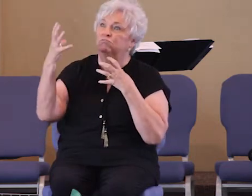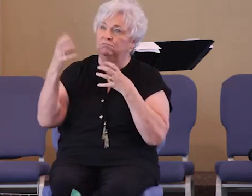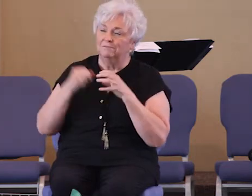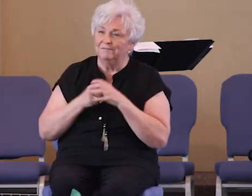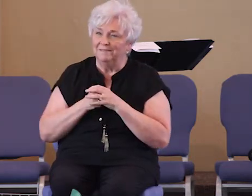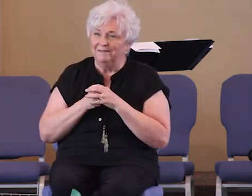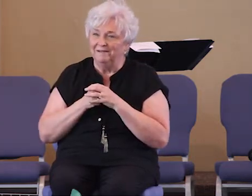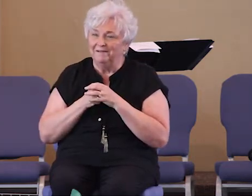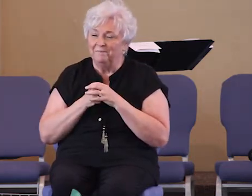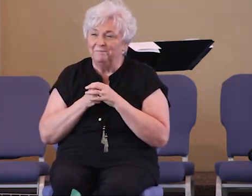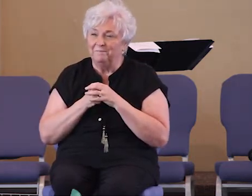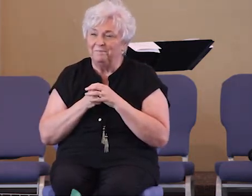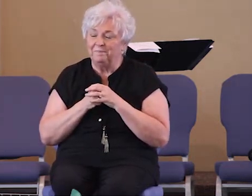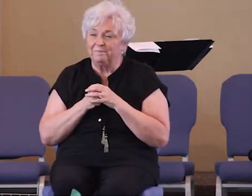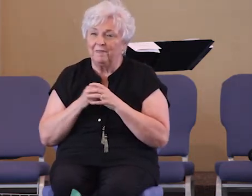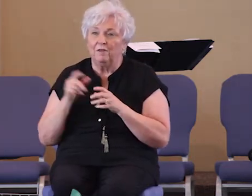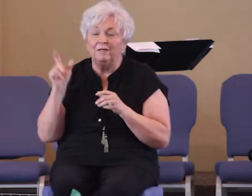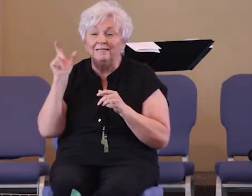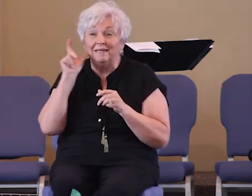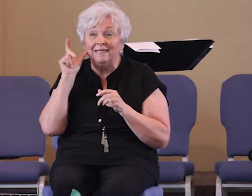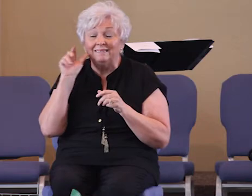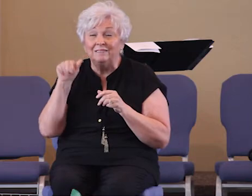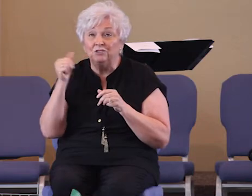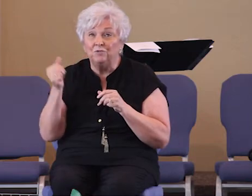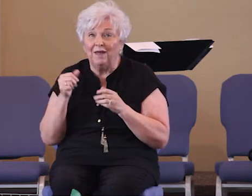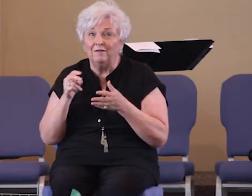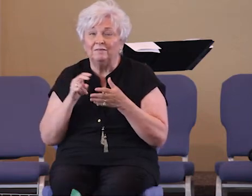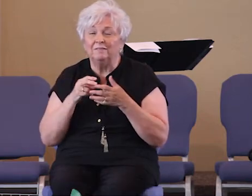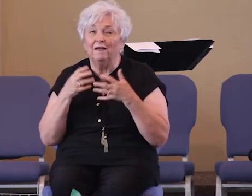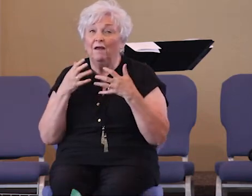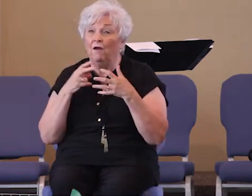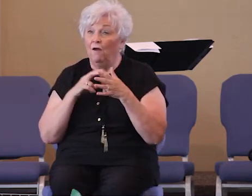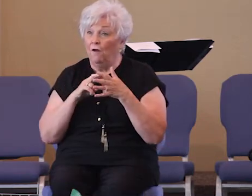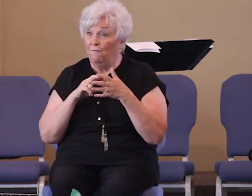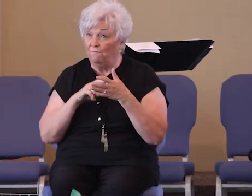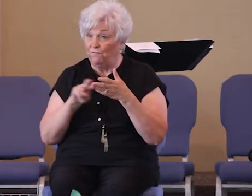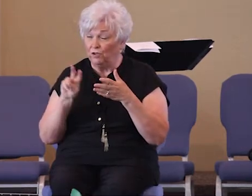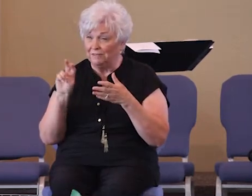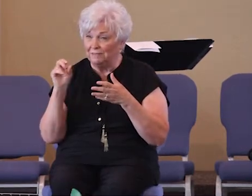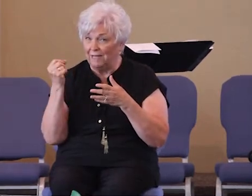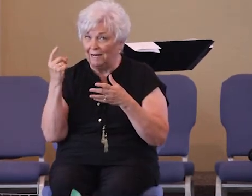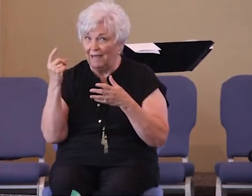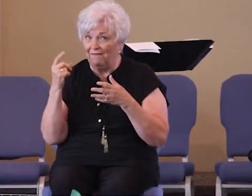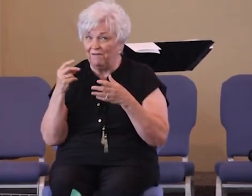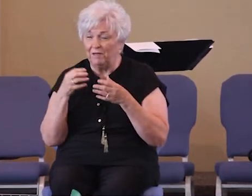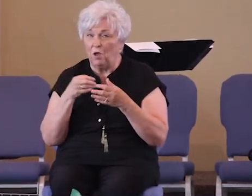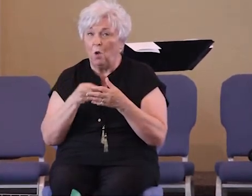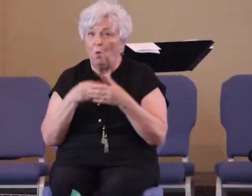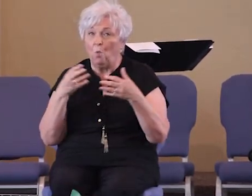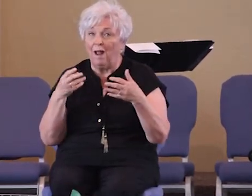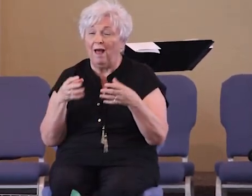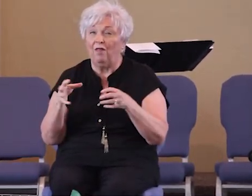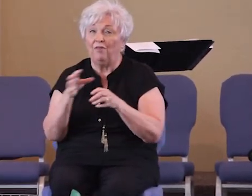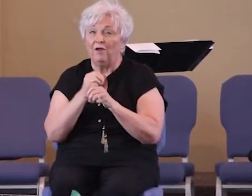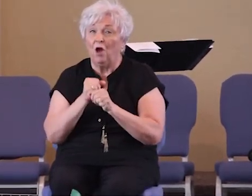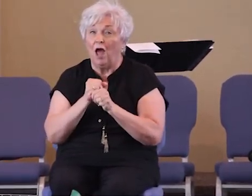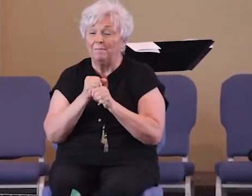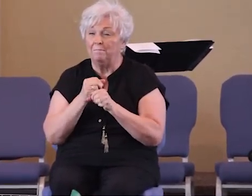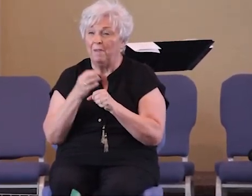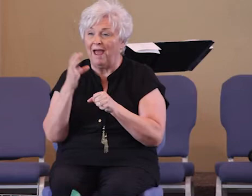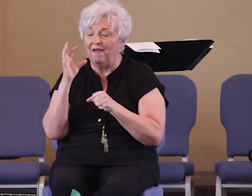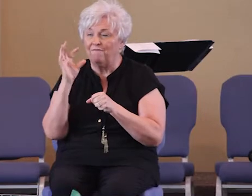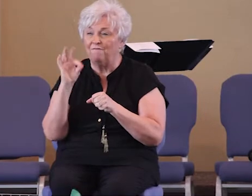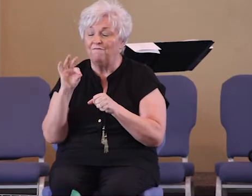Listen to others. Finally, verse 11. Wealth obtained by fraud dwindles, but the one who